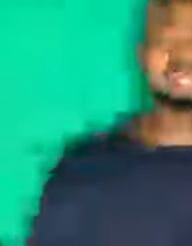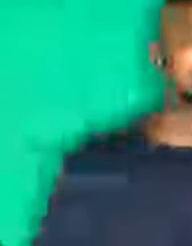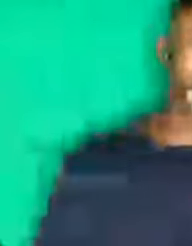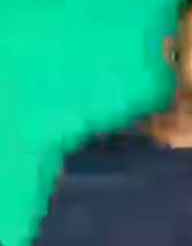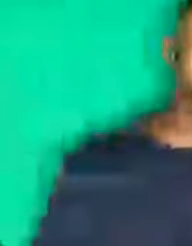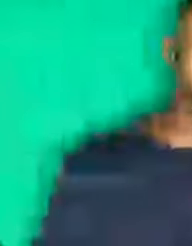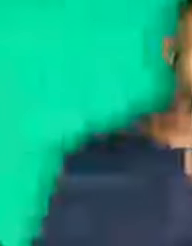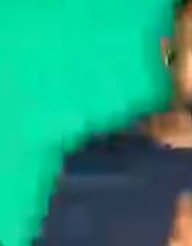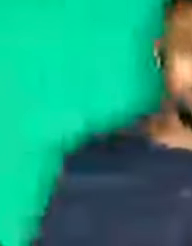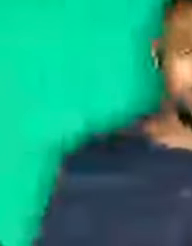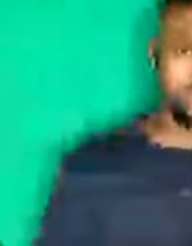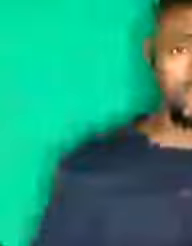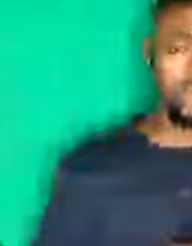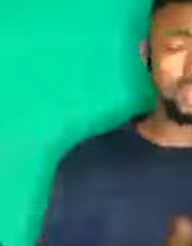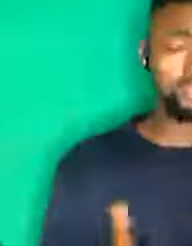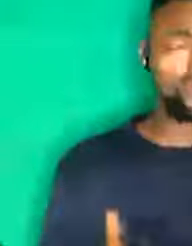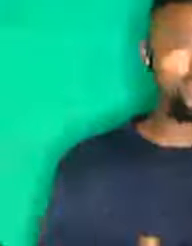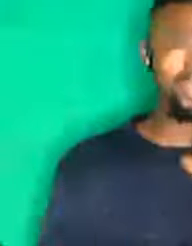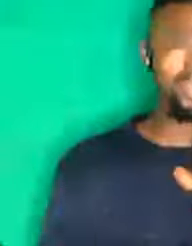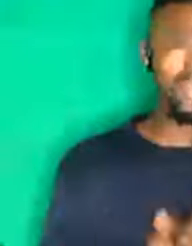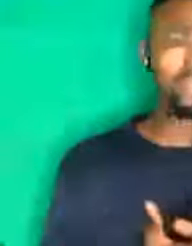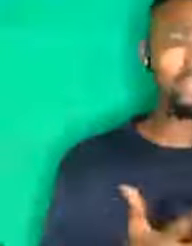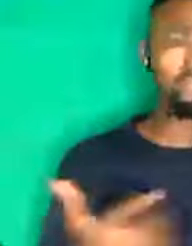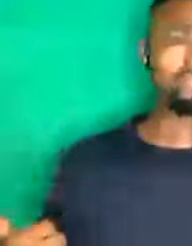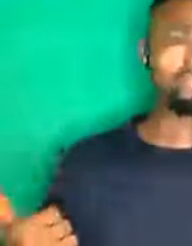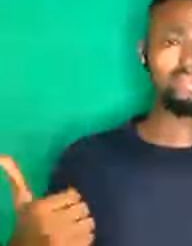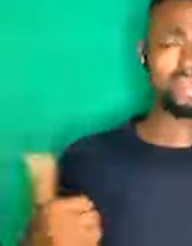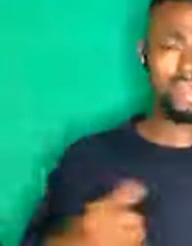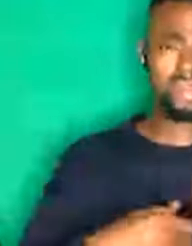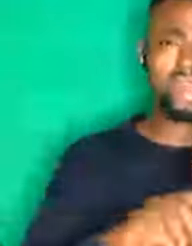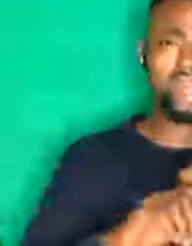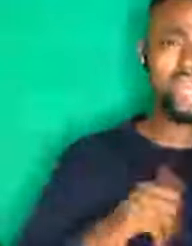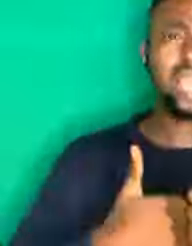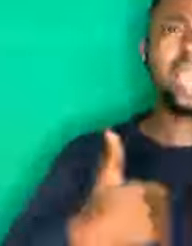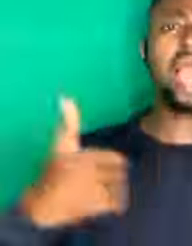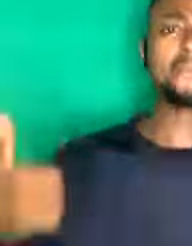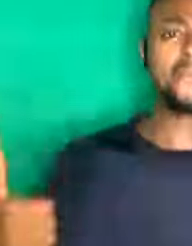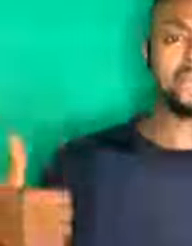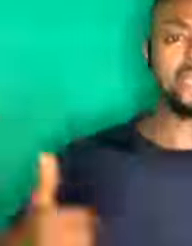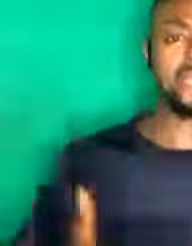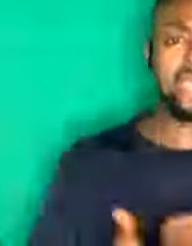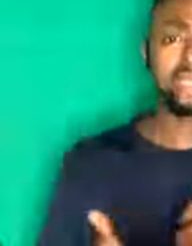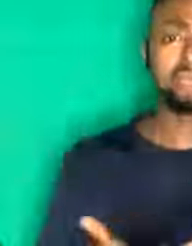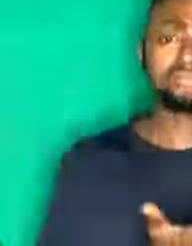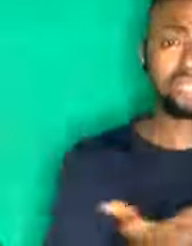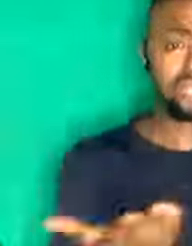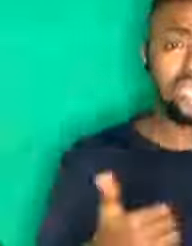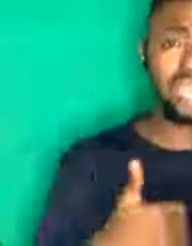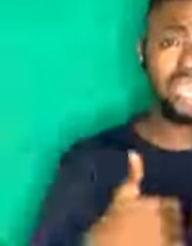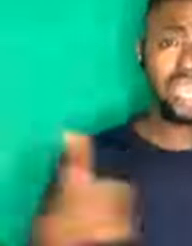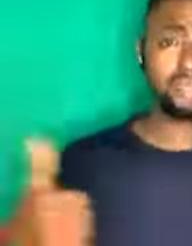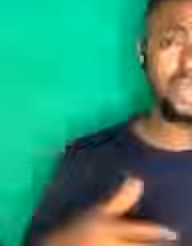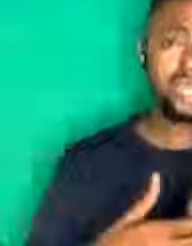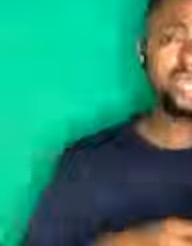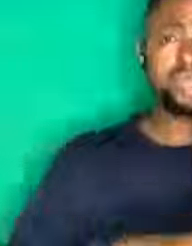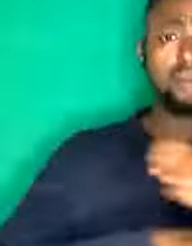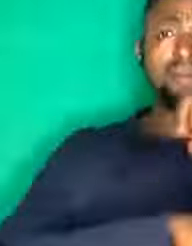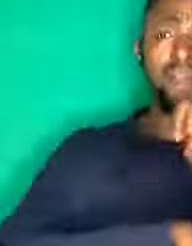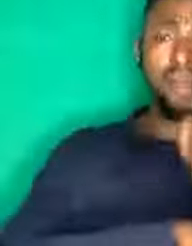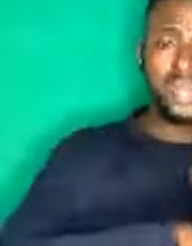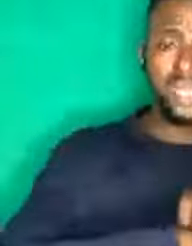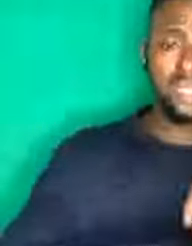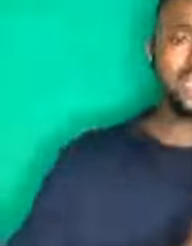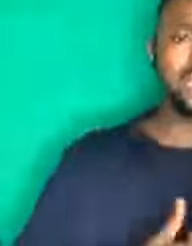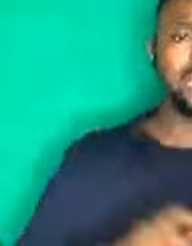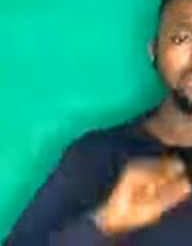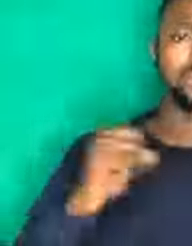because this brings a gap in, it caused a gap in, employment, caused a gap in the society, and